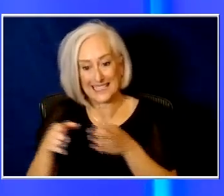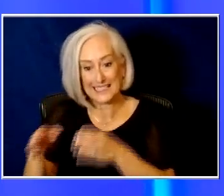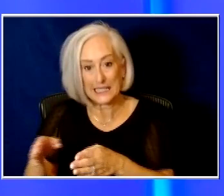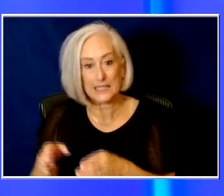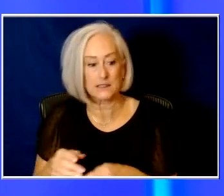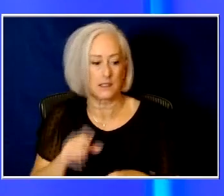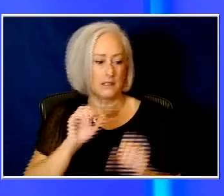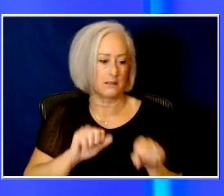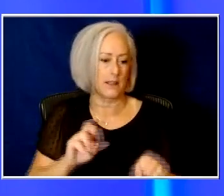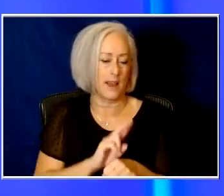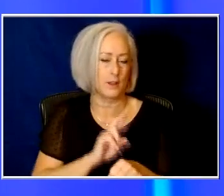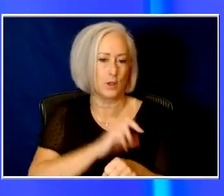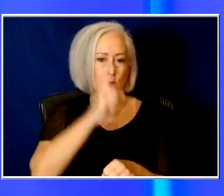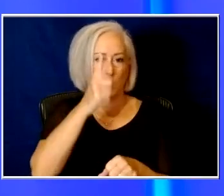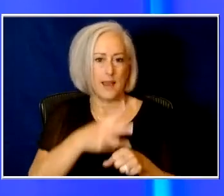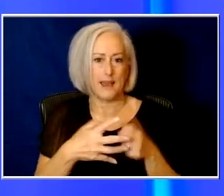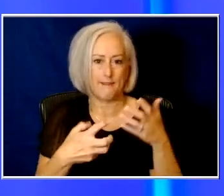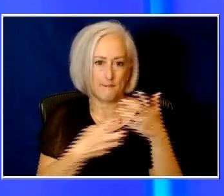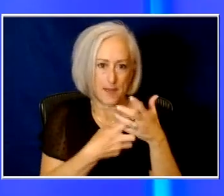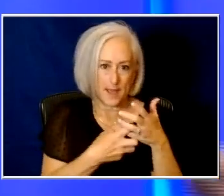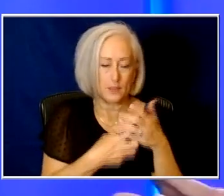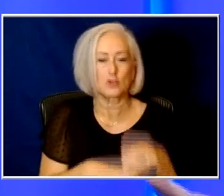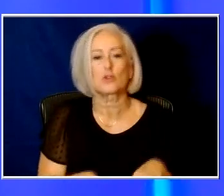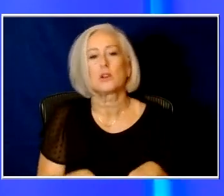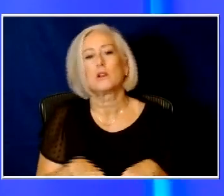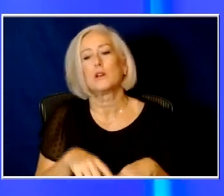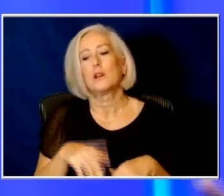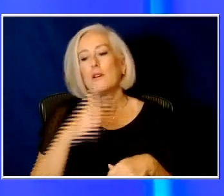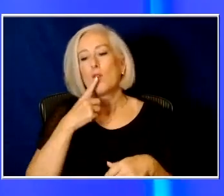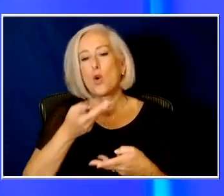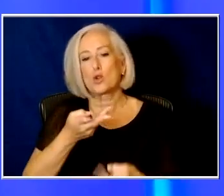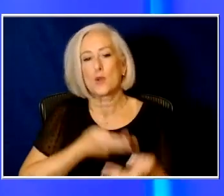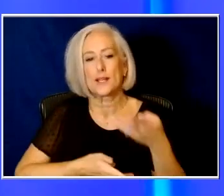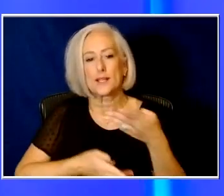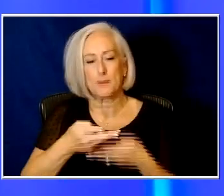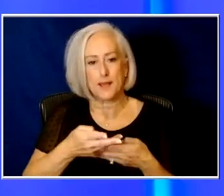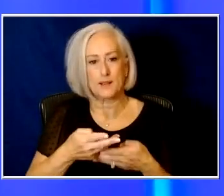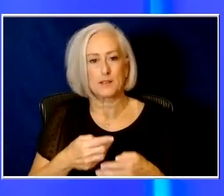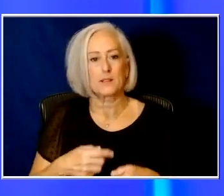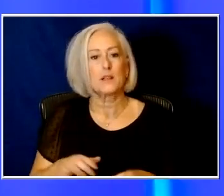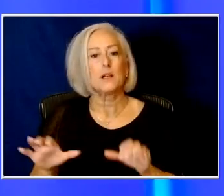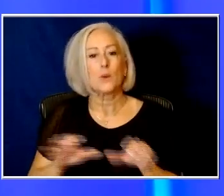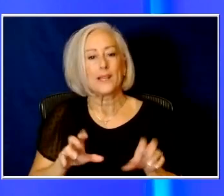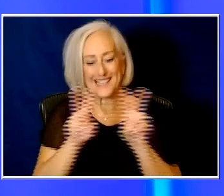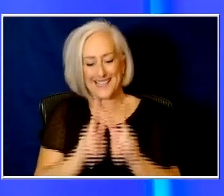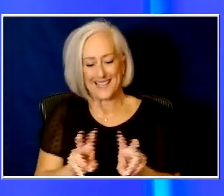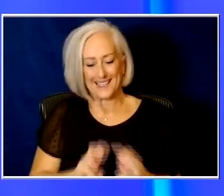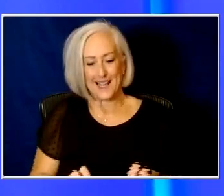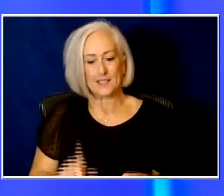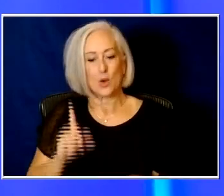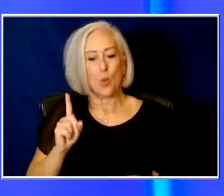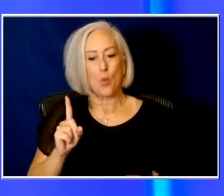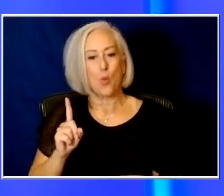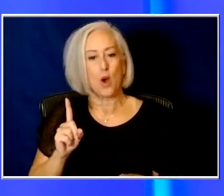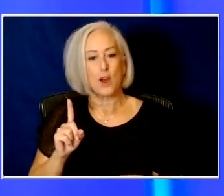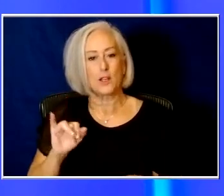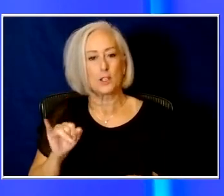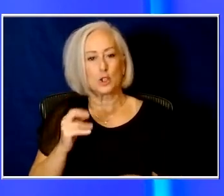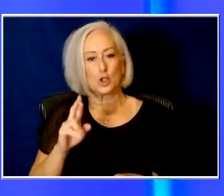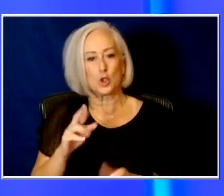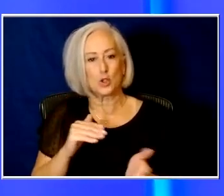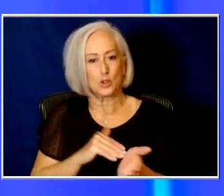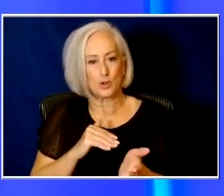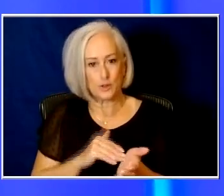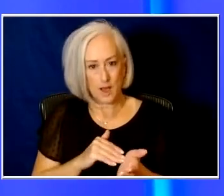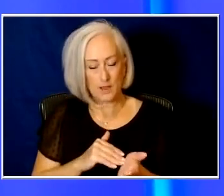half-match donors to transplant. And we just did an analysis. One of our junior doctors who joined us did the analysis of our data at